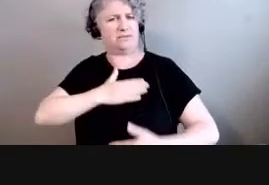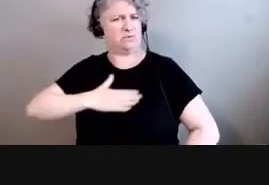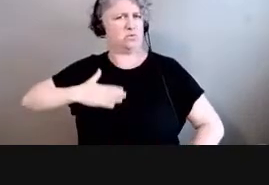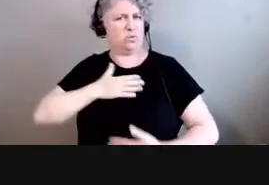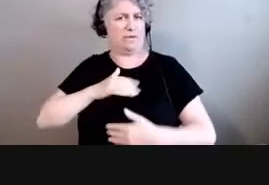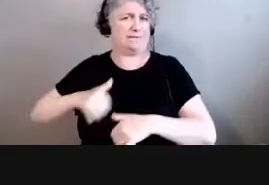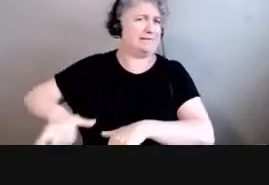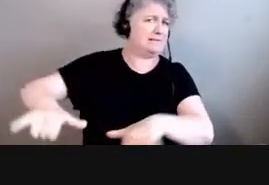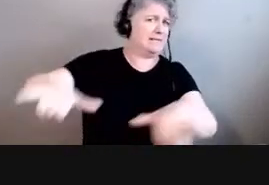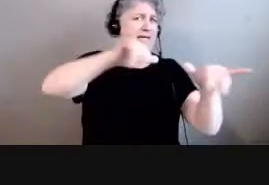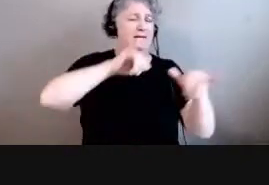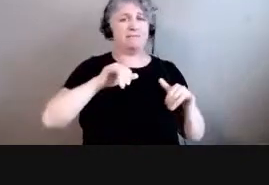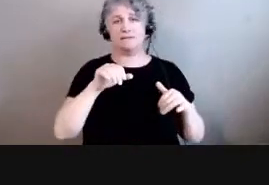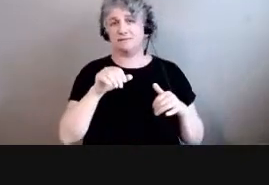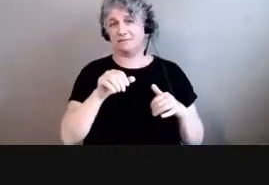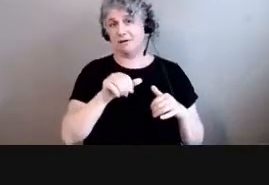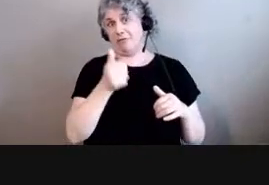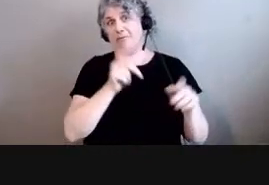of Montanans value.